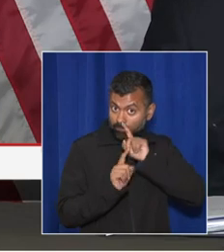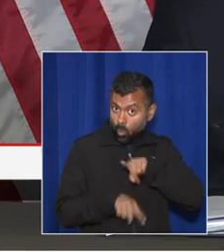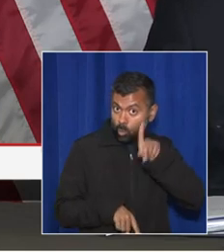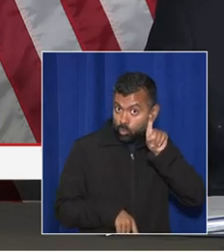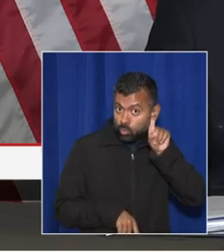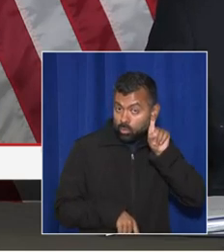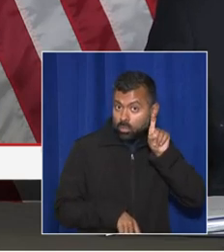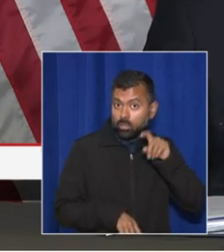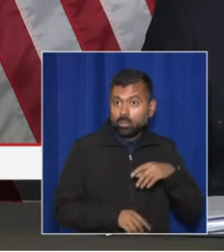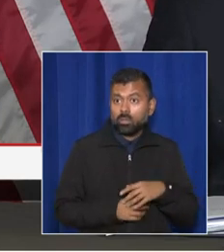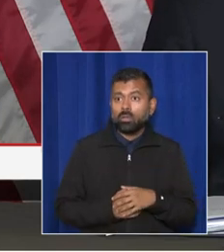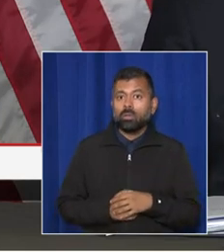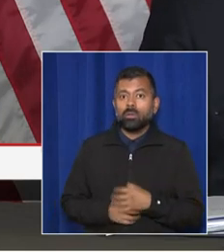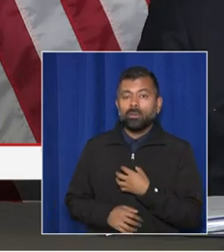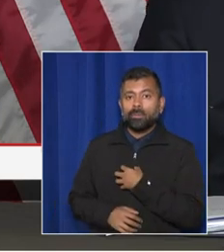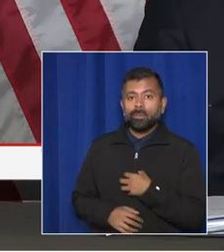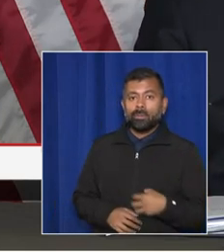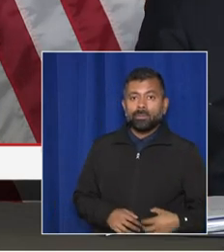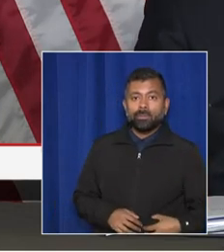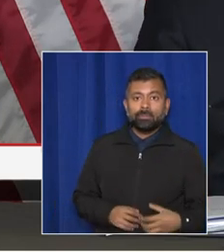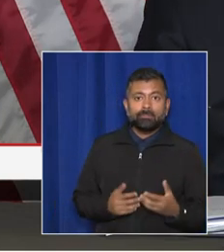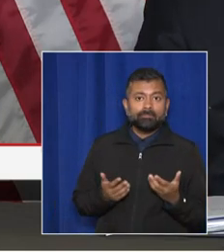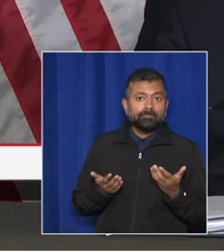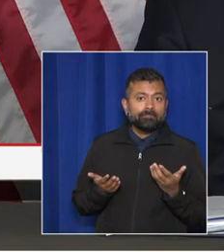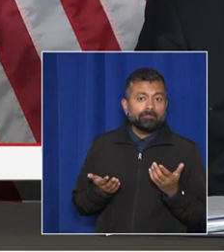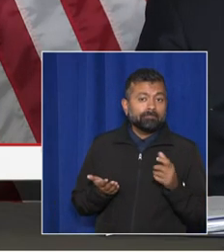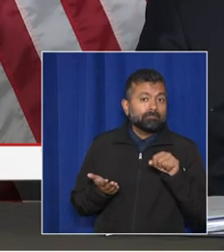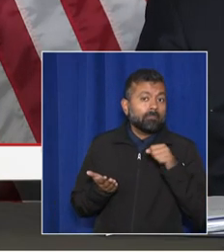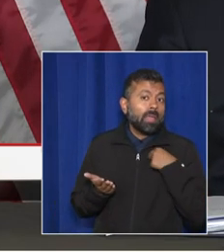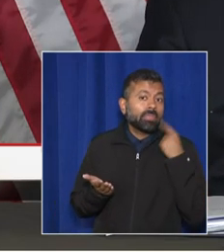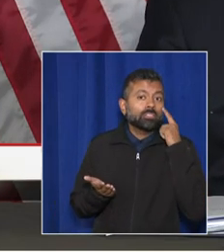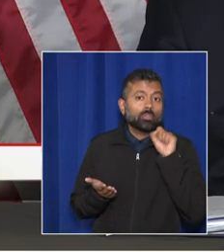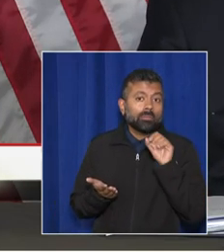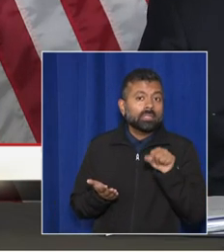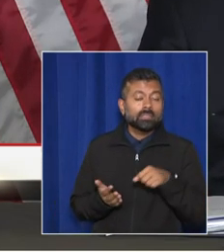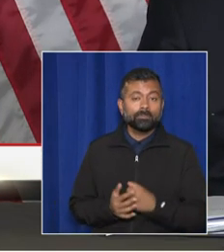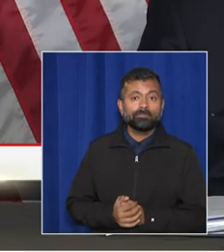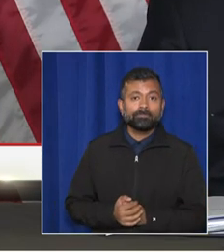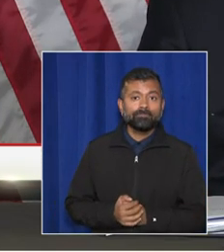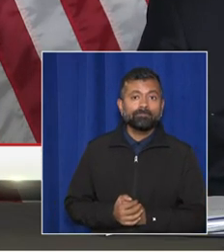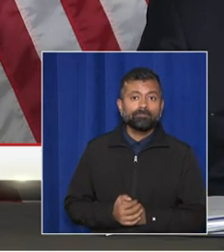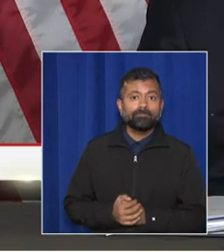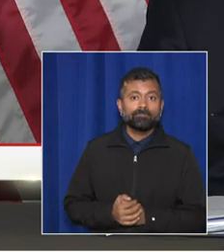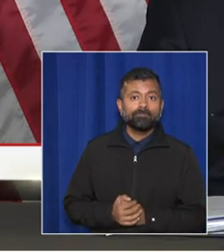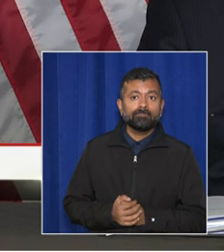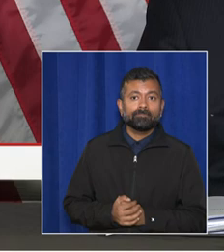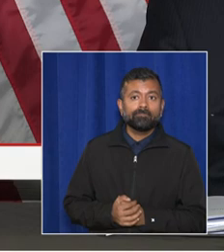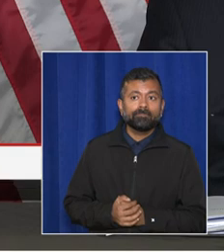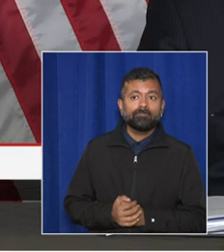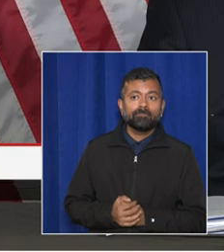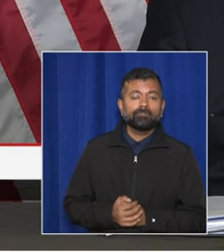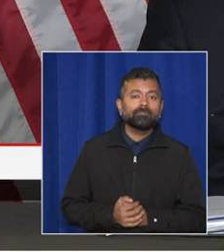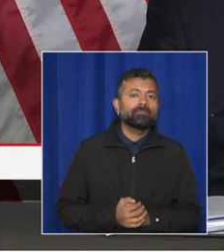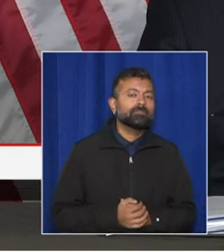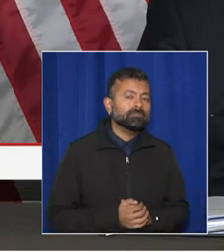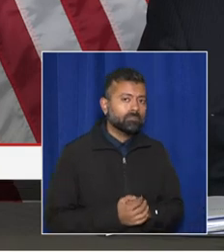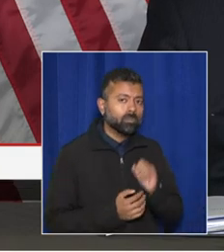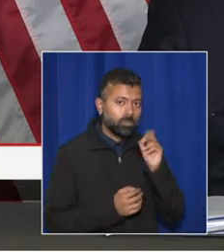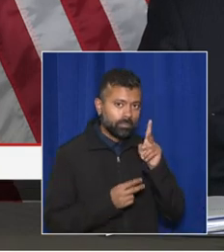Yes, I do. And is there, if you can elaborate on what makes you trust